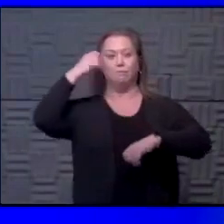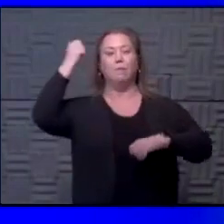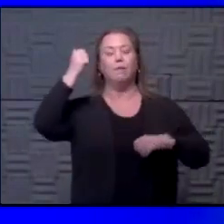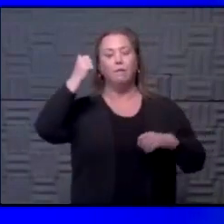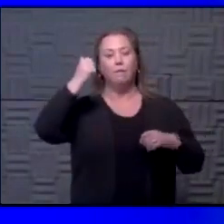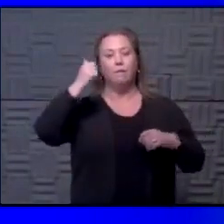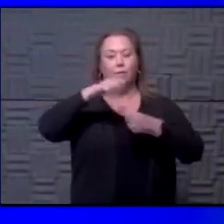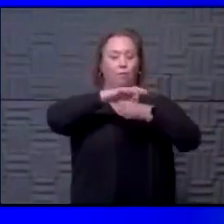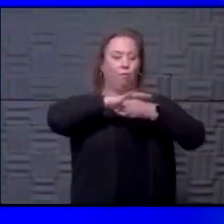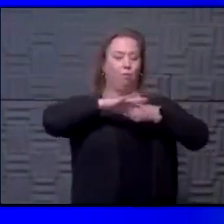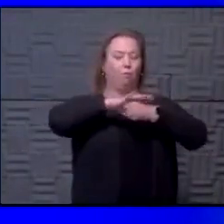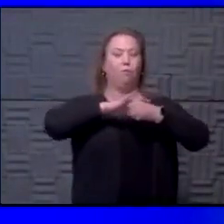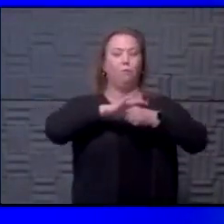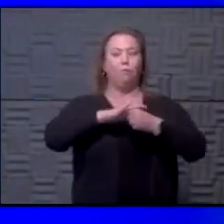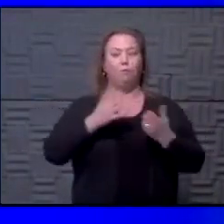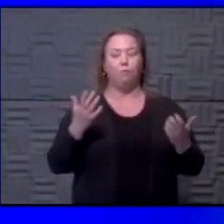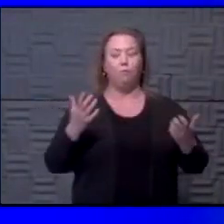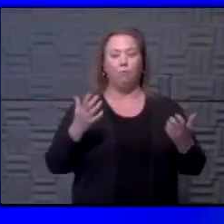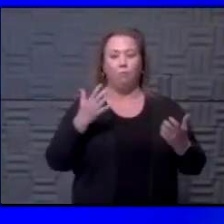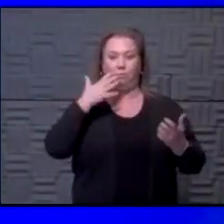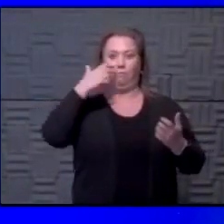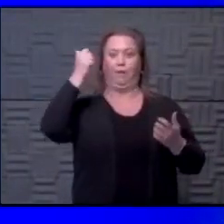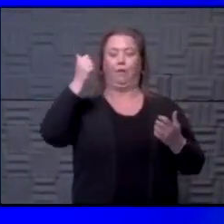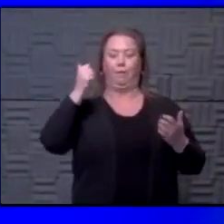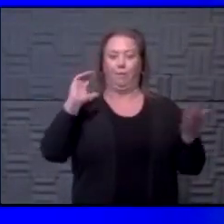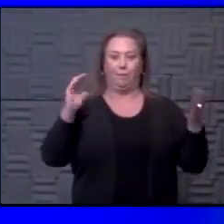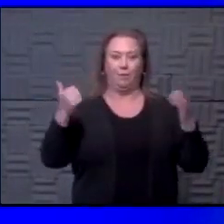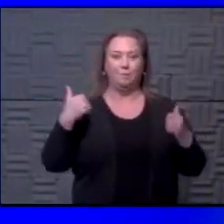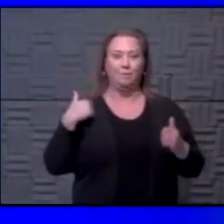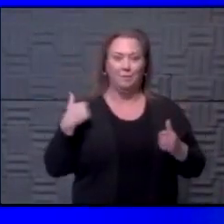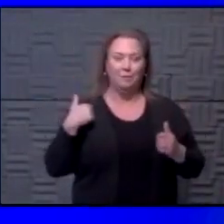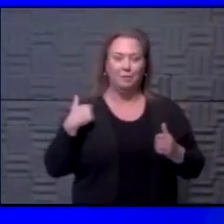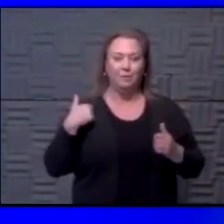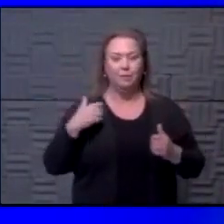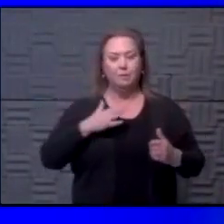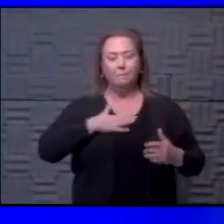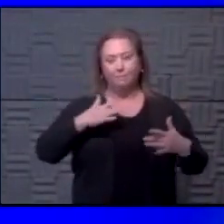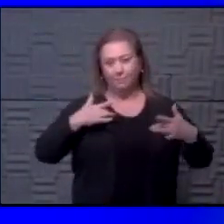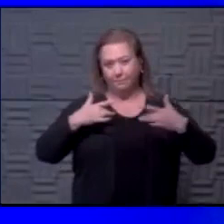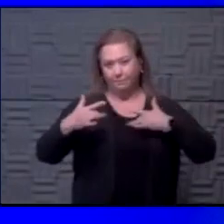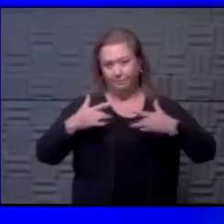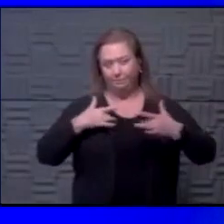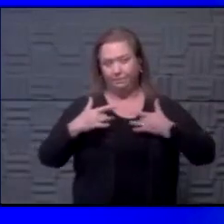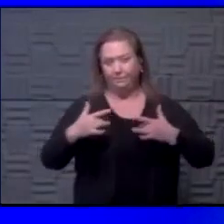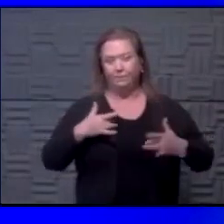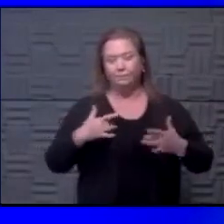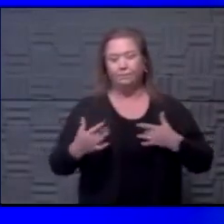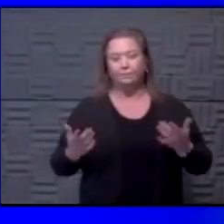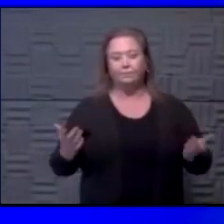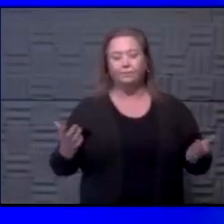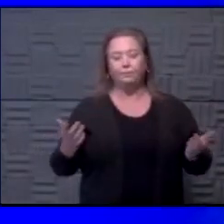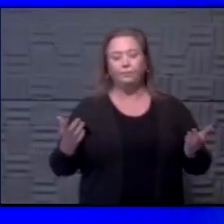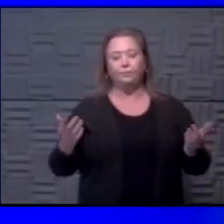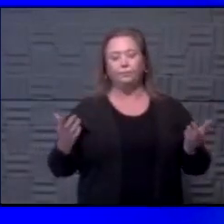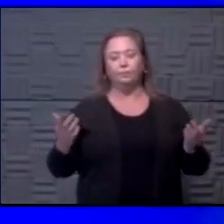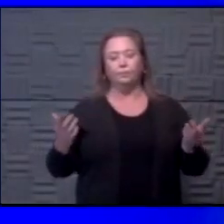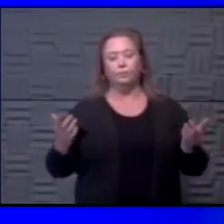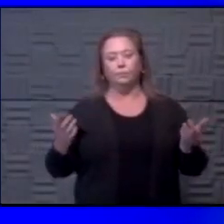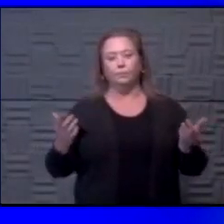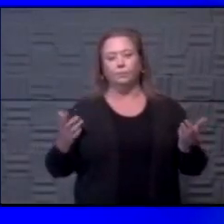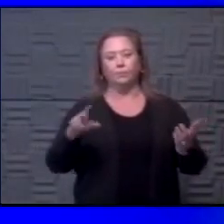were. Locally, I think we're doing quite a bit better than we were. My concern is, as you have alluded to and mentioned, would